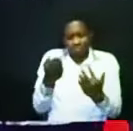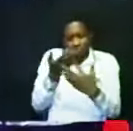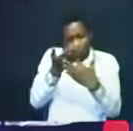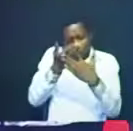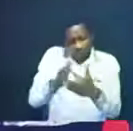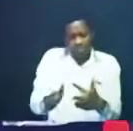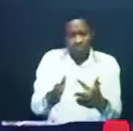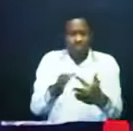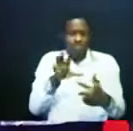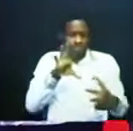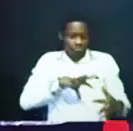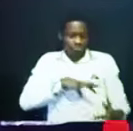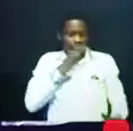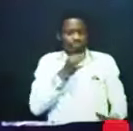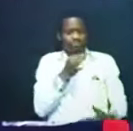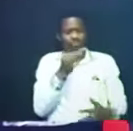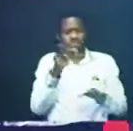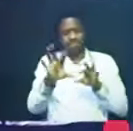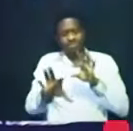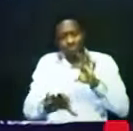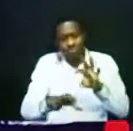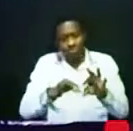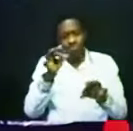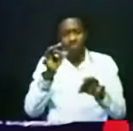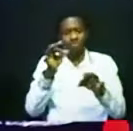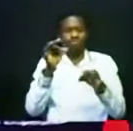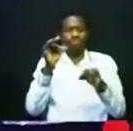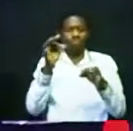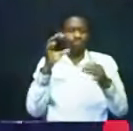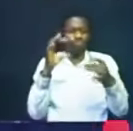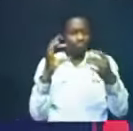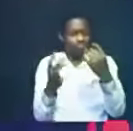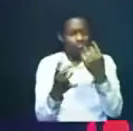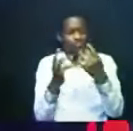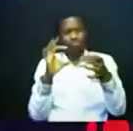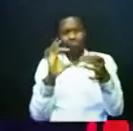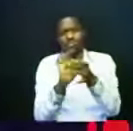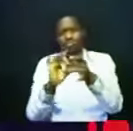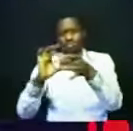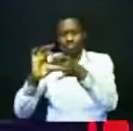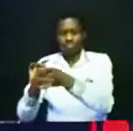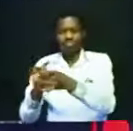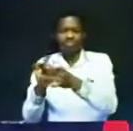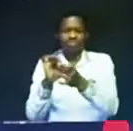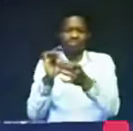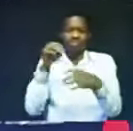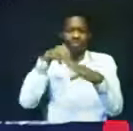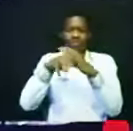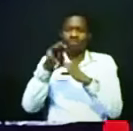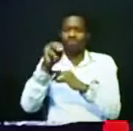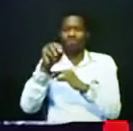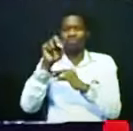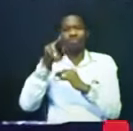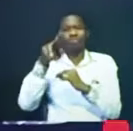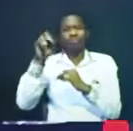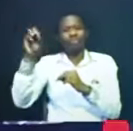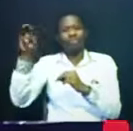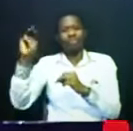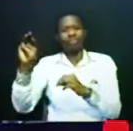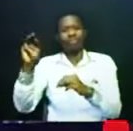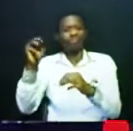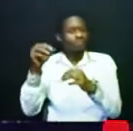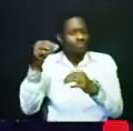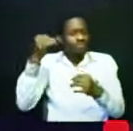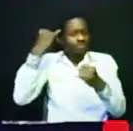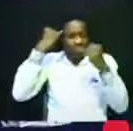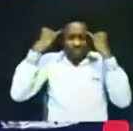and spirits, joints and marrow. It judges the thoughts and attitudes